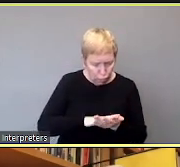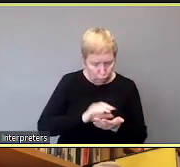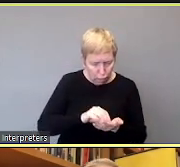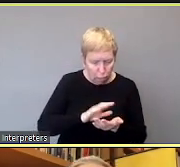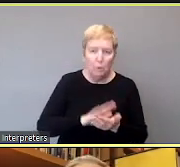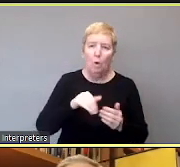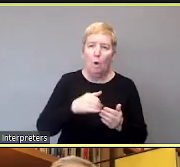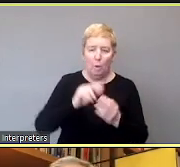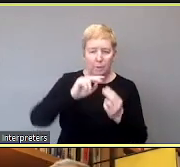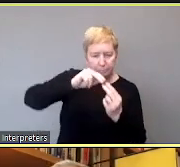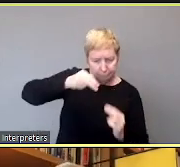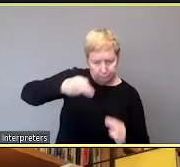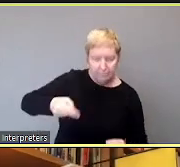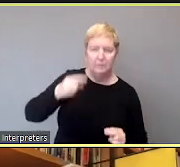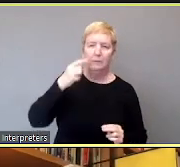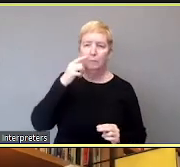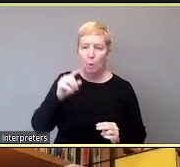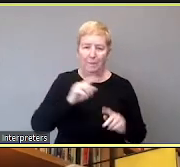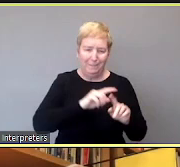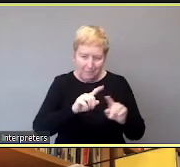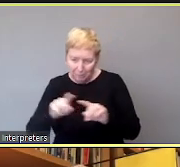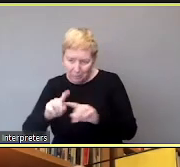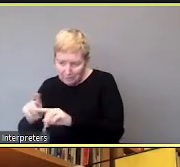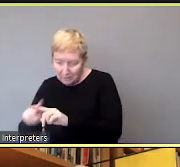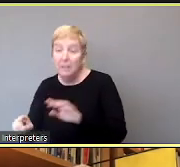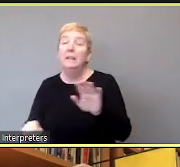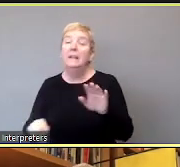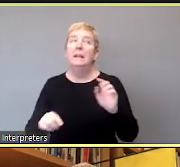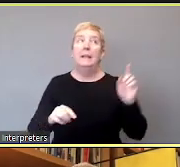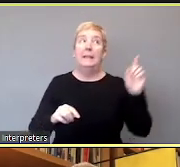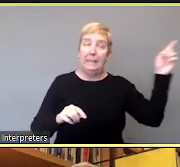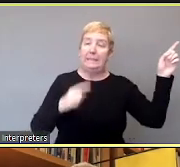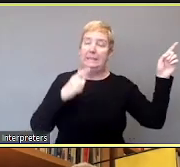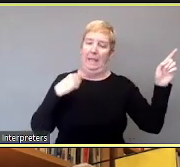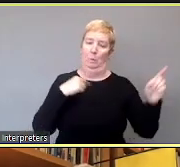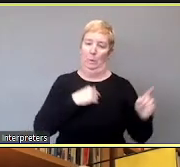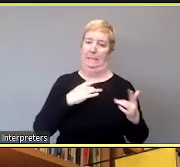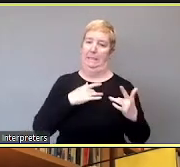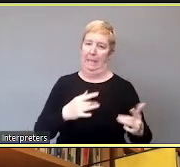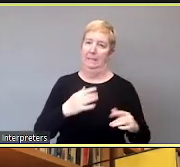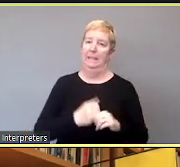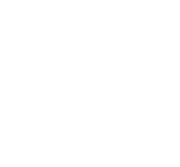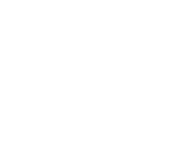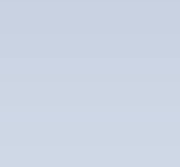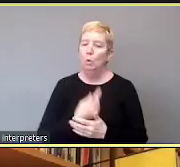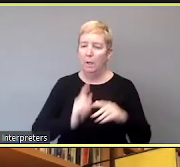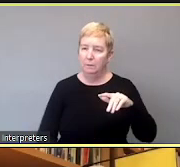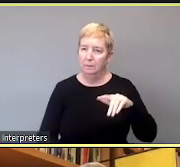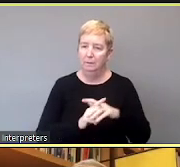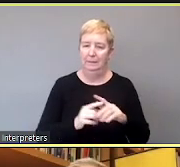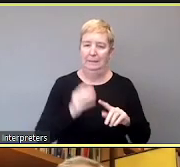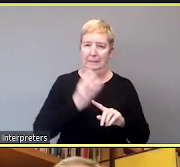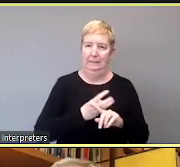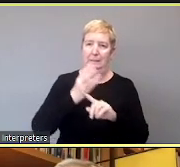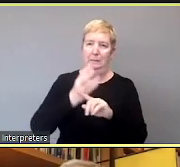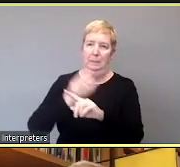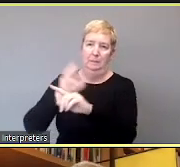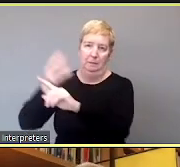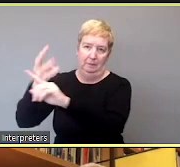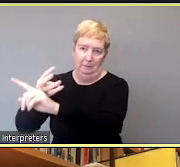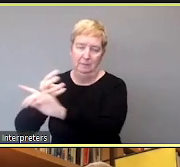Mexico and made the observation that we see a new major strain every 6 months. So just to review, we saw